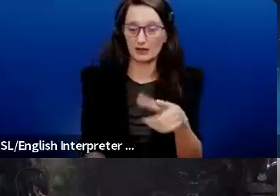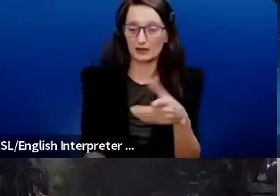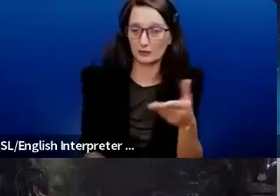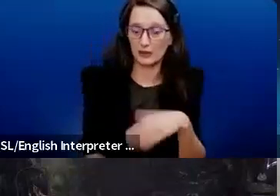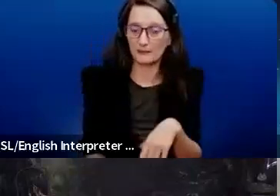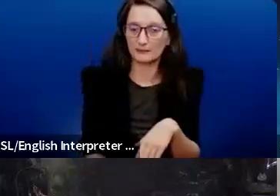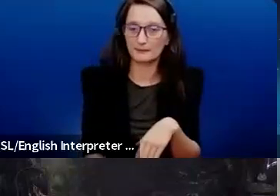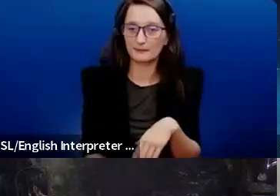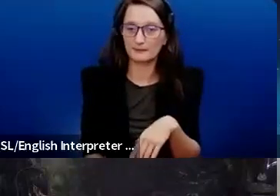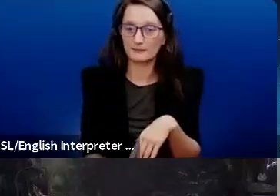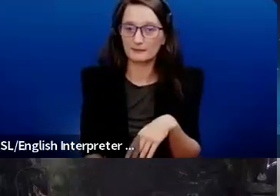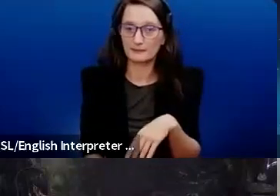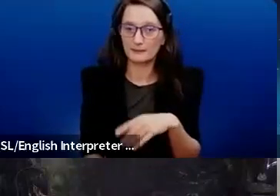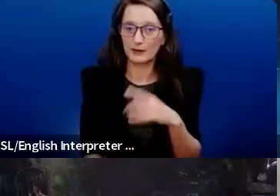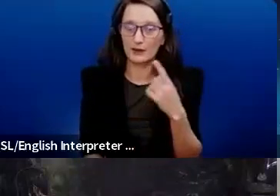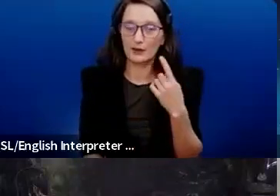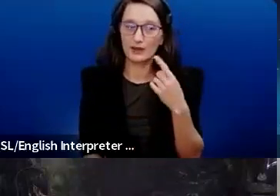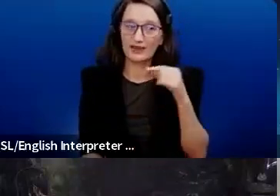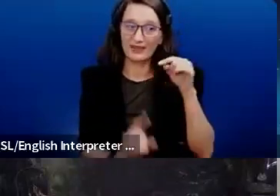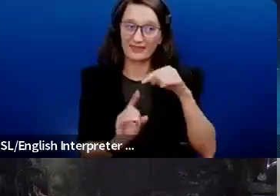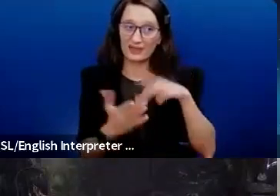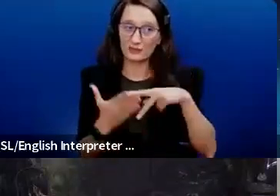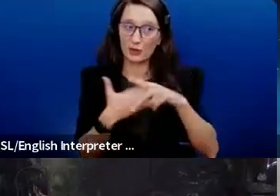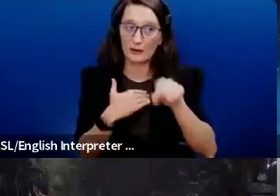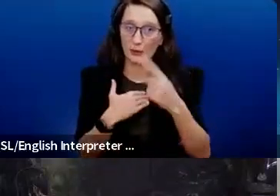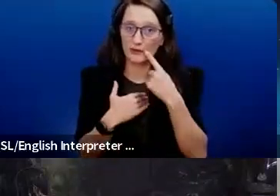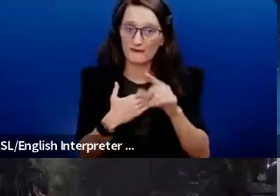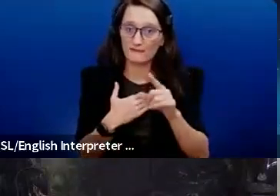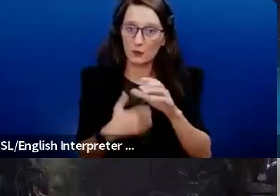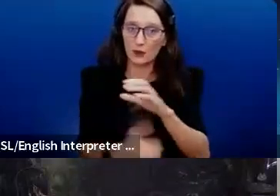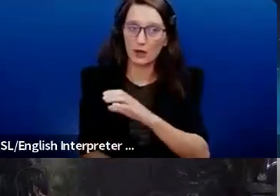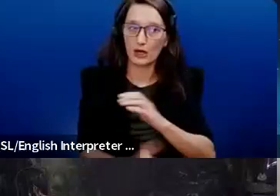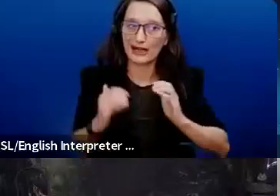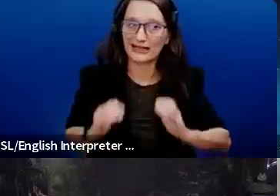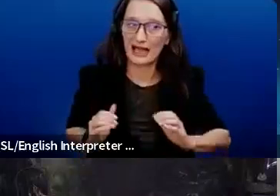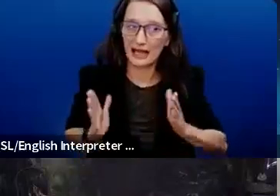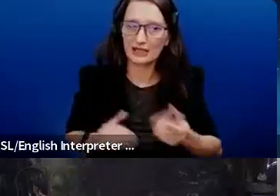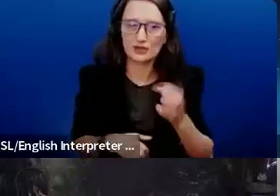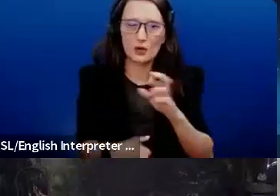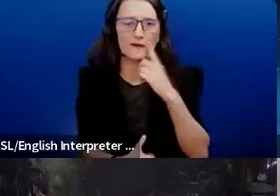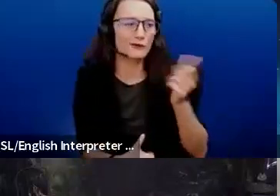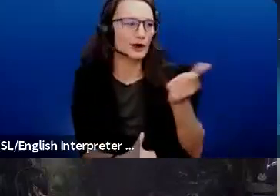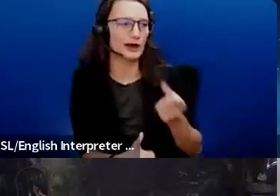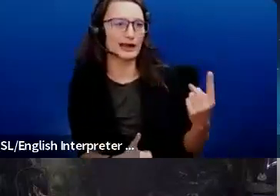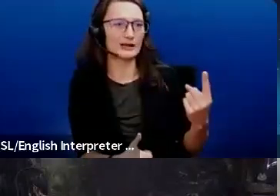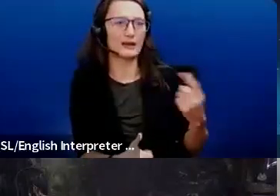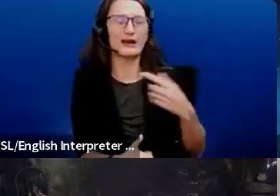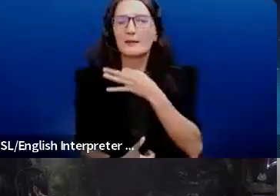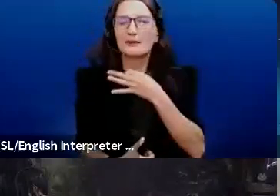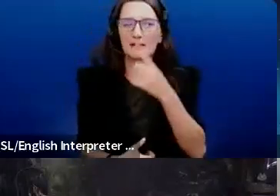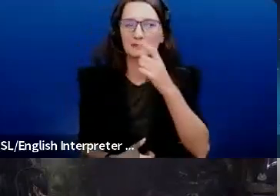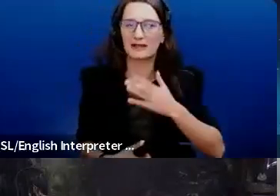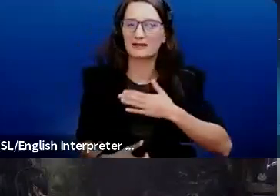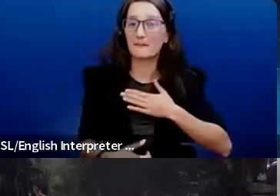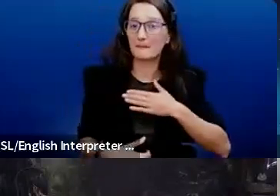for clients, this program, Game U, or for anyone? Because I'm curious, because my child is 5